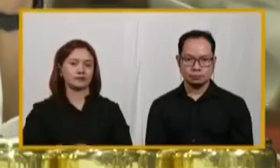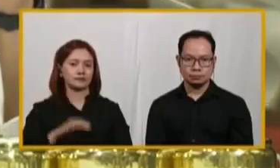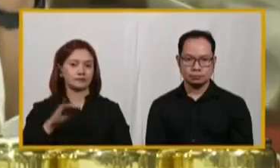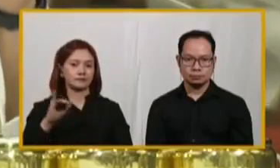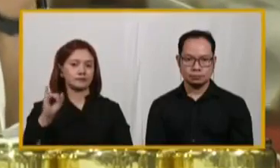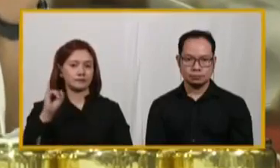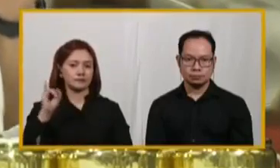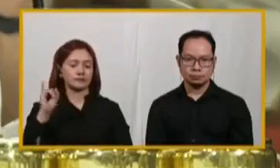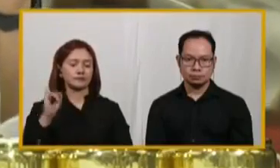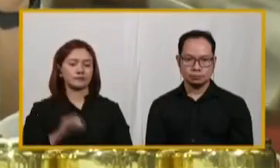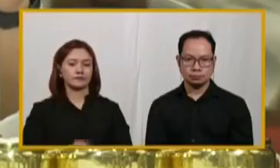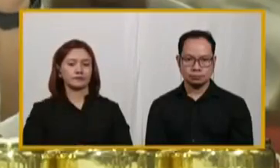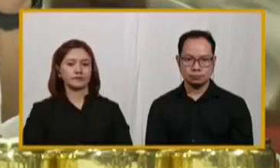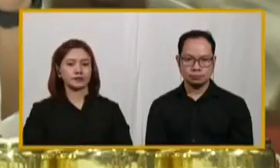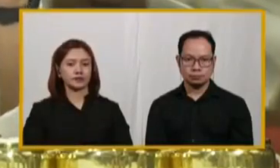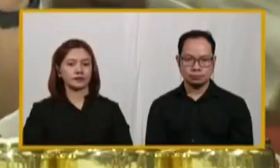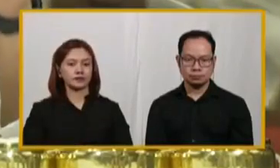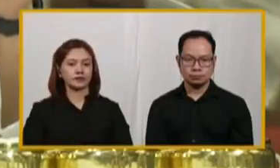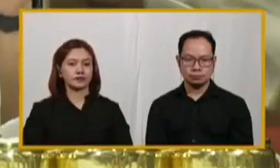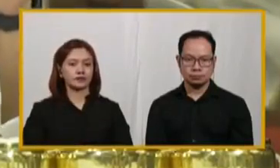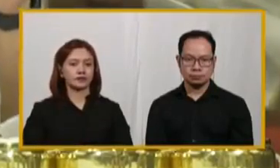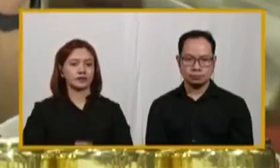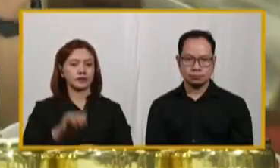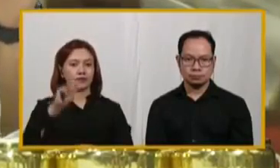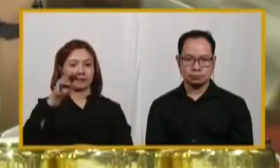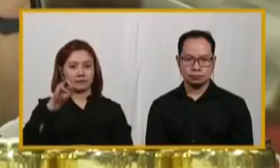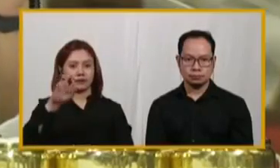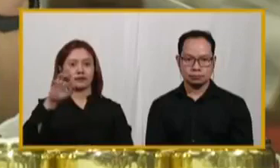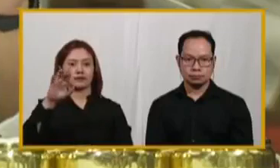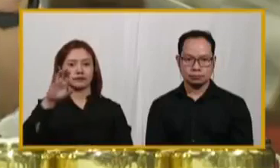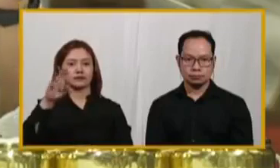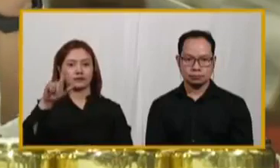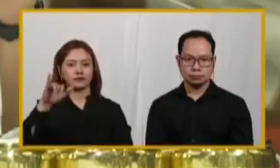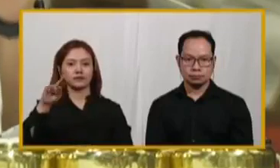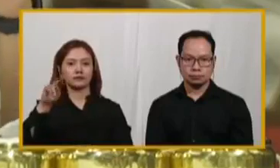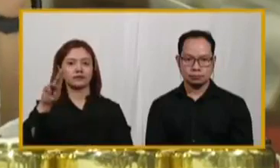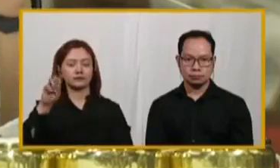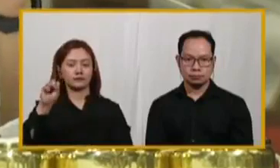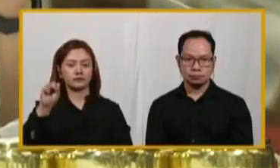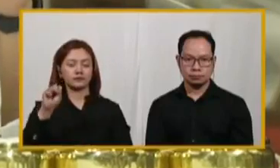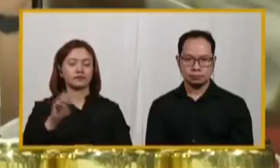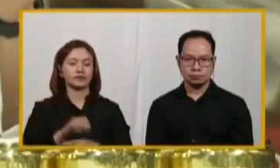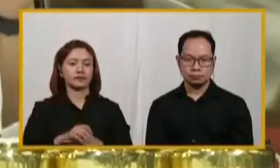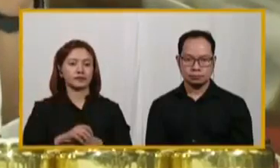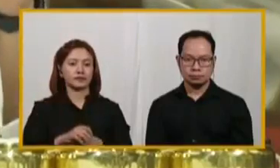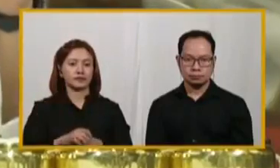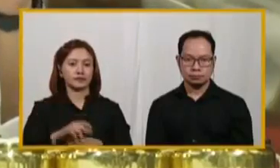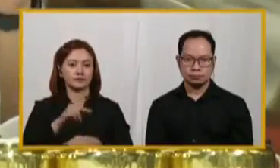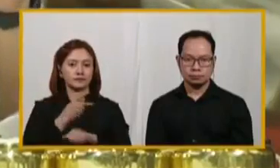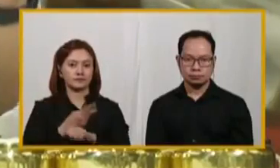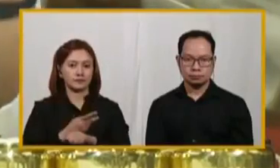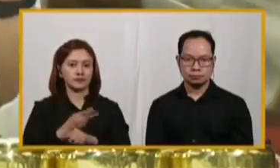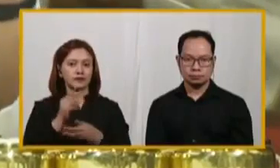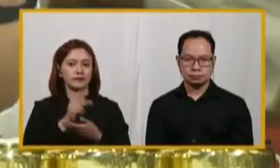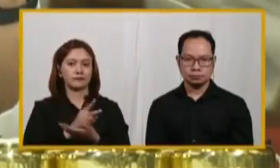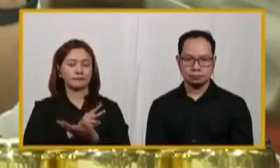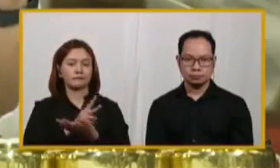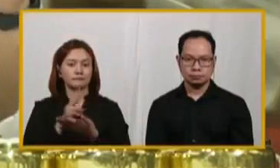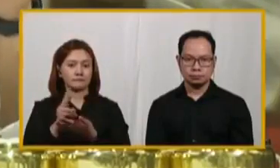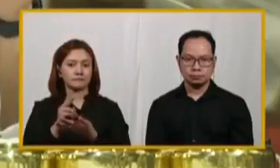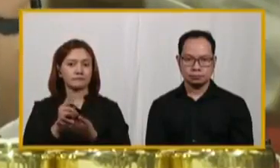Ignatius, Alexander, Marcellinus, Peter, Felicity, Perpetua,